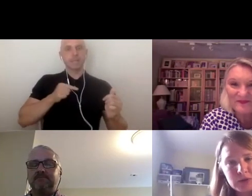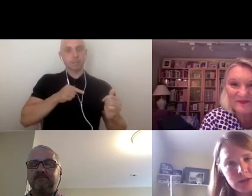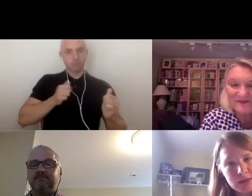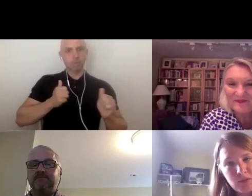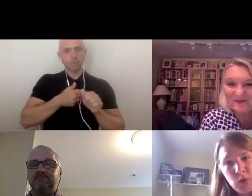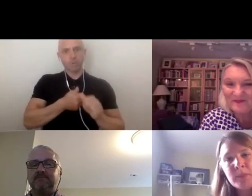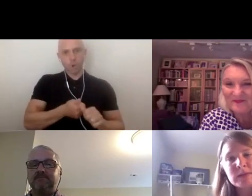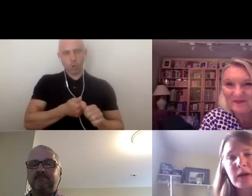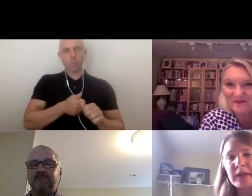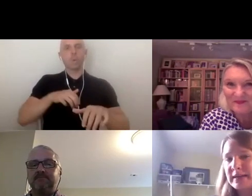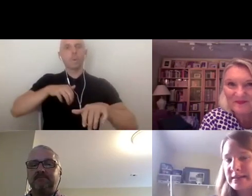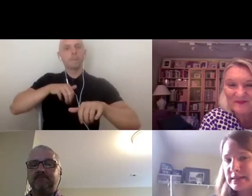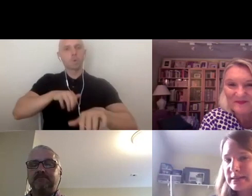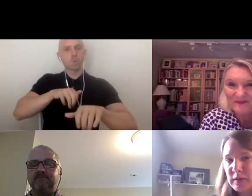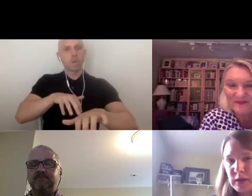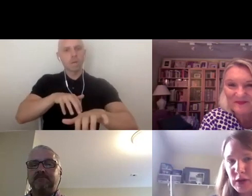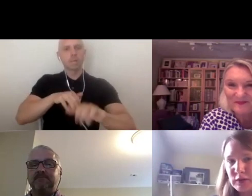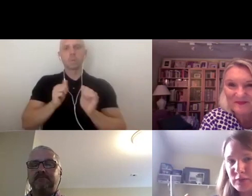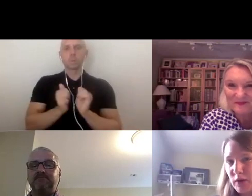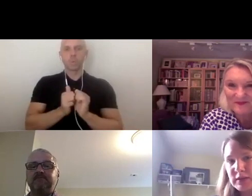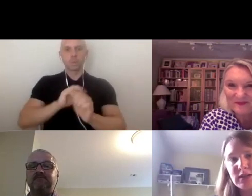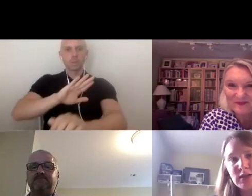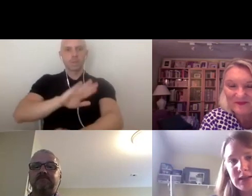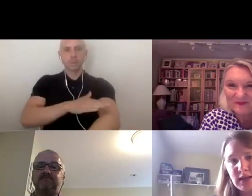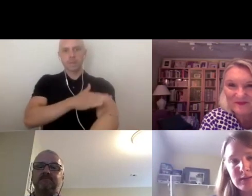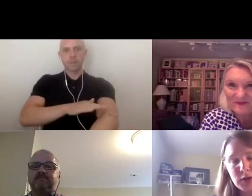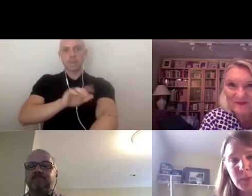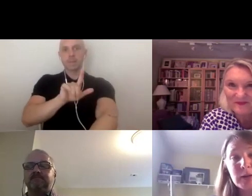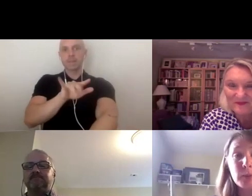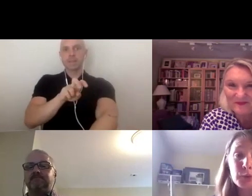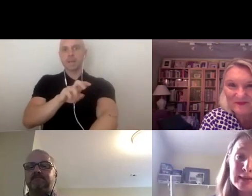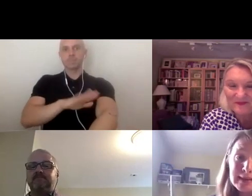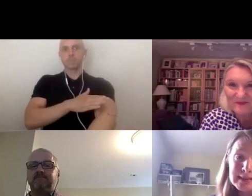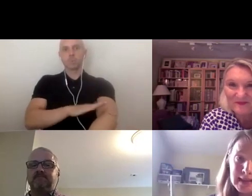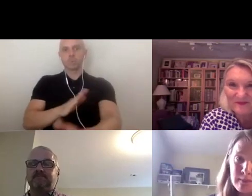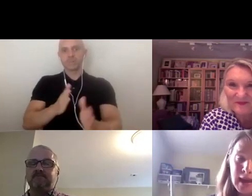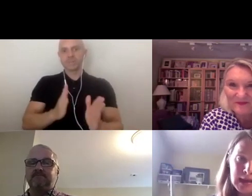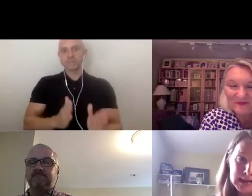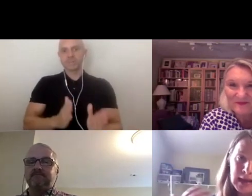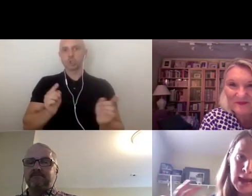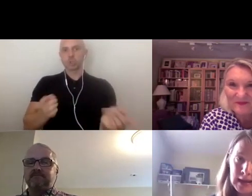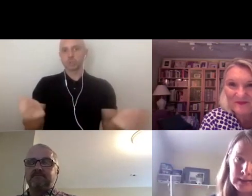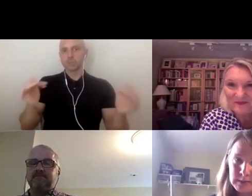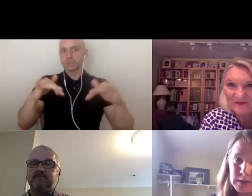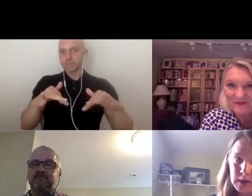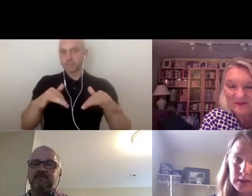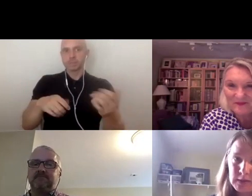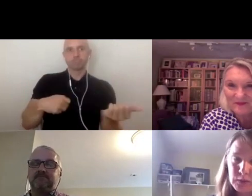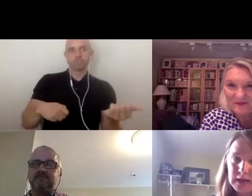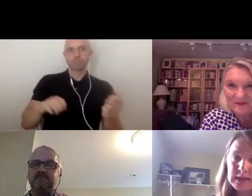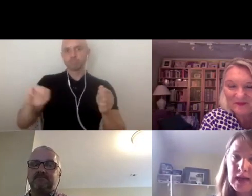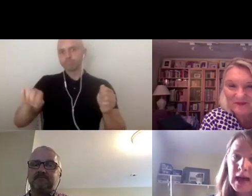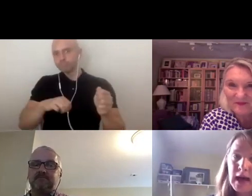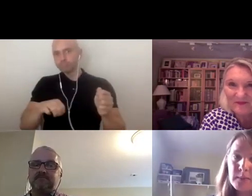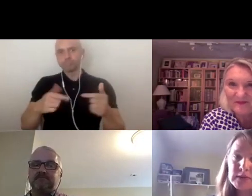live musicians perform, as well as some of the garden volunteers and nearby people bring things that they make and be part of the